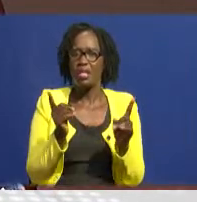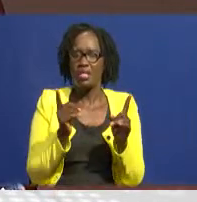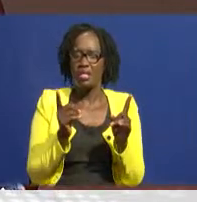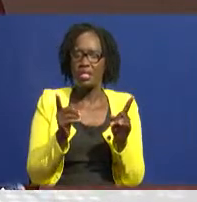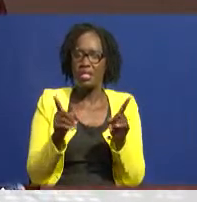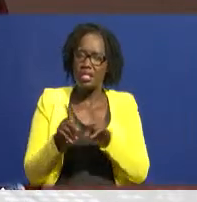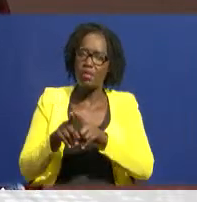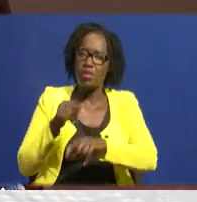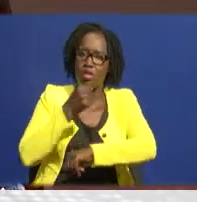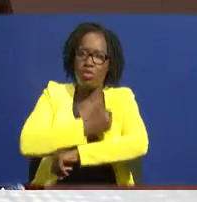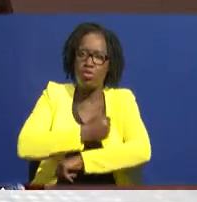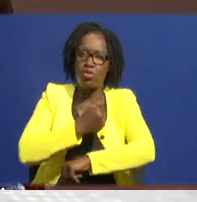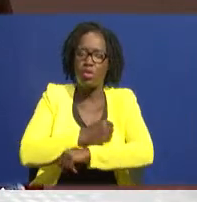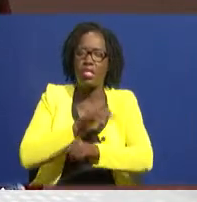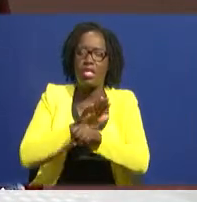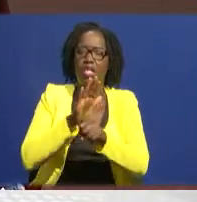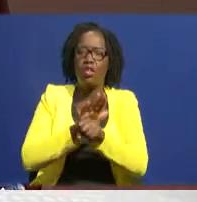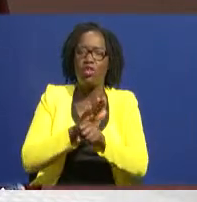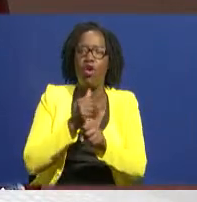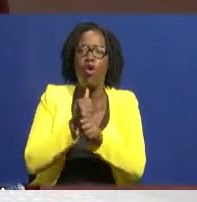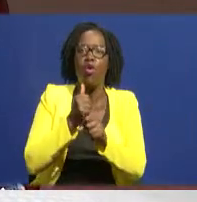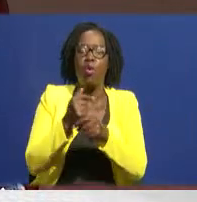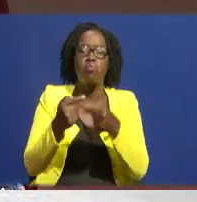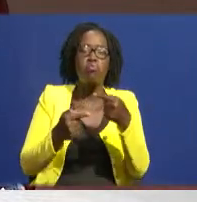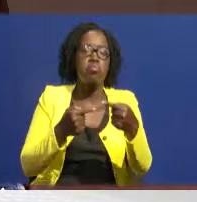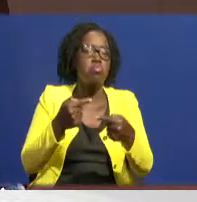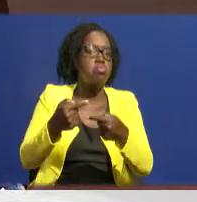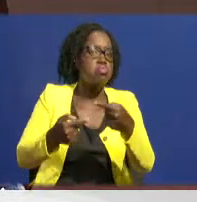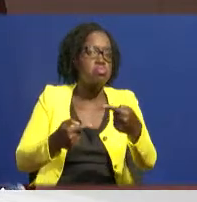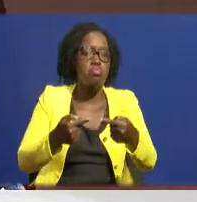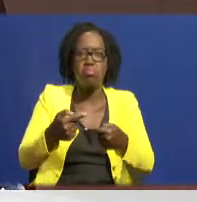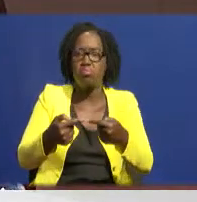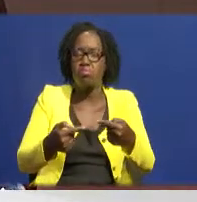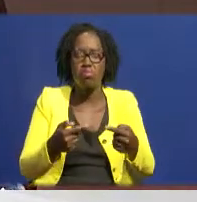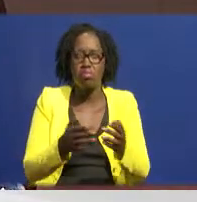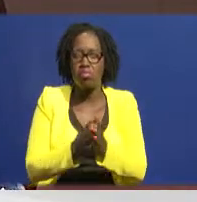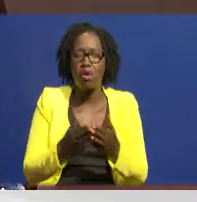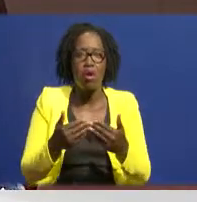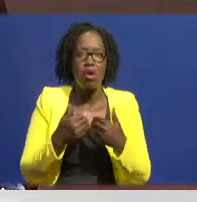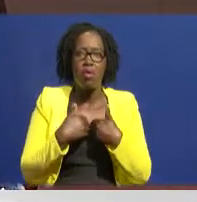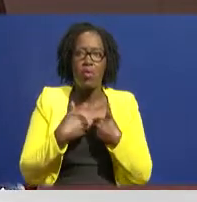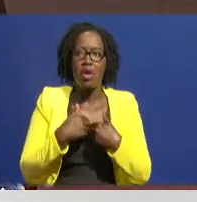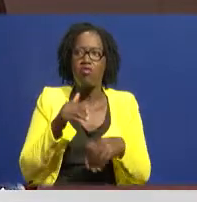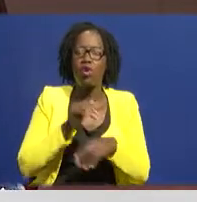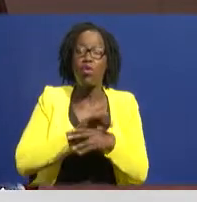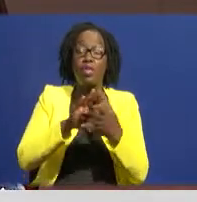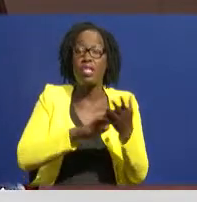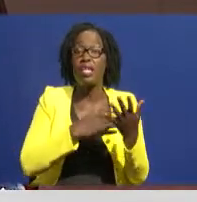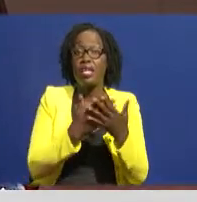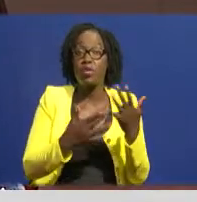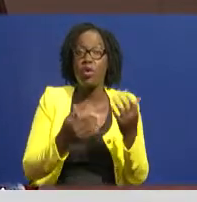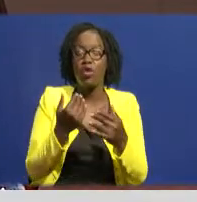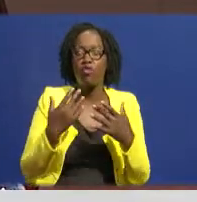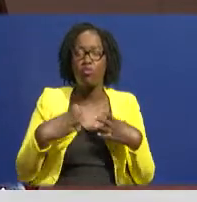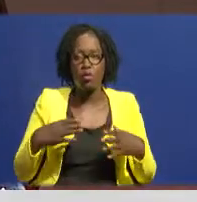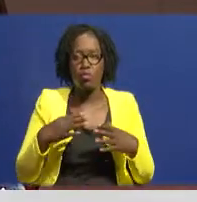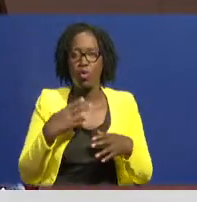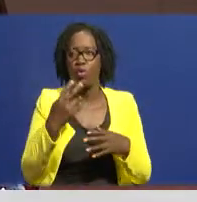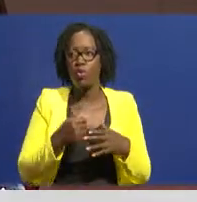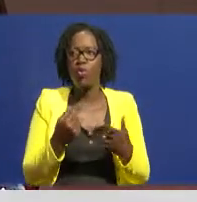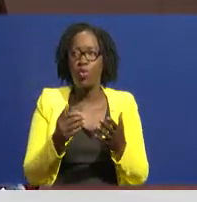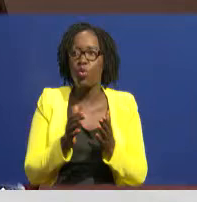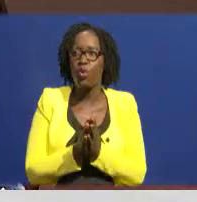in schools, we have a lot of work going on. We have a good network of people who are born